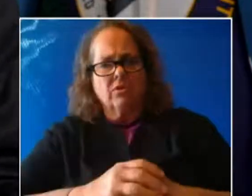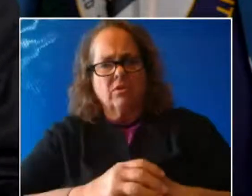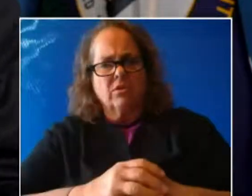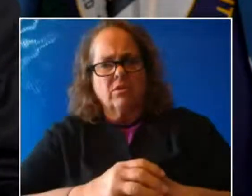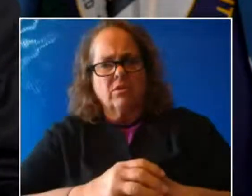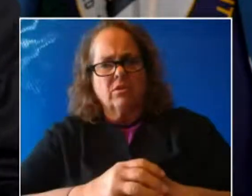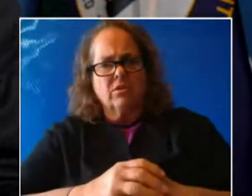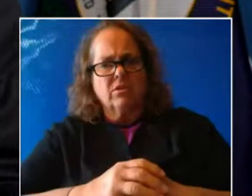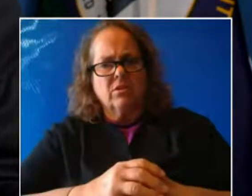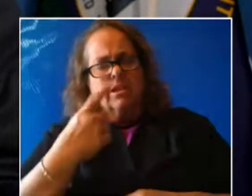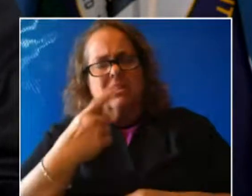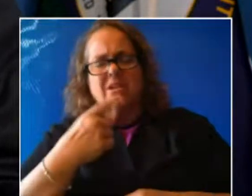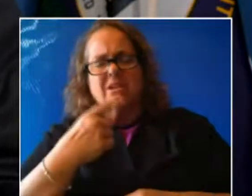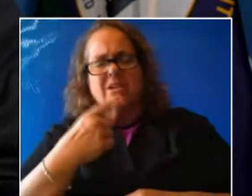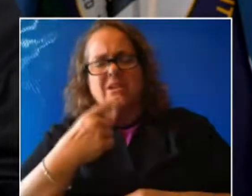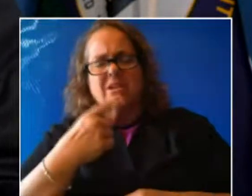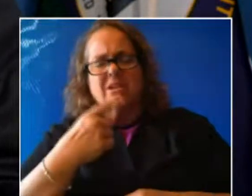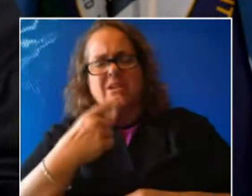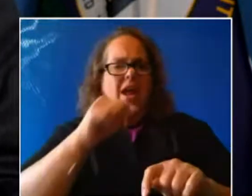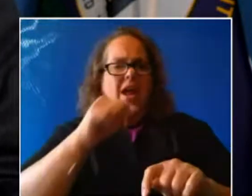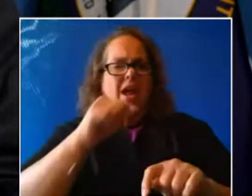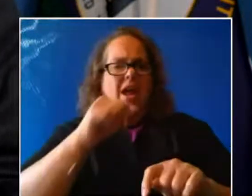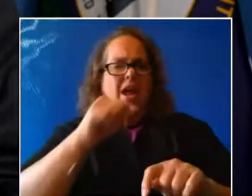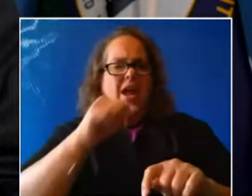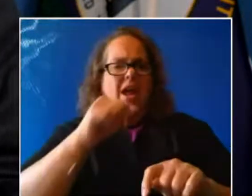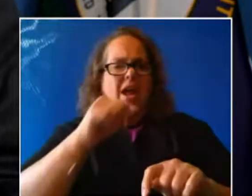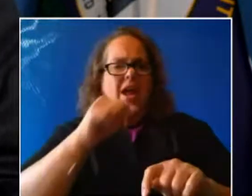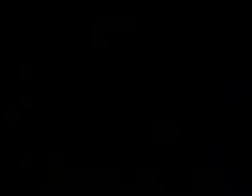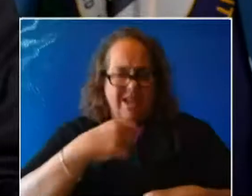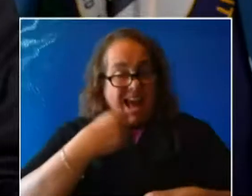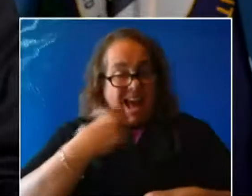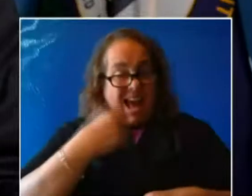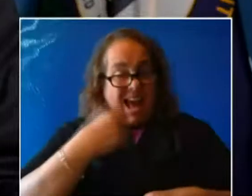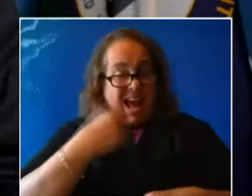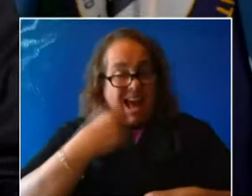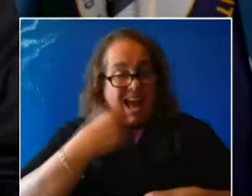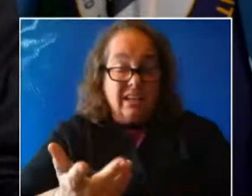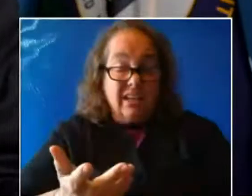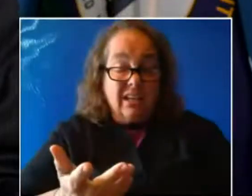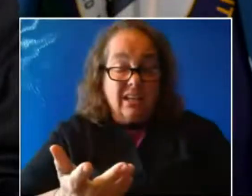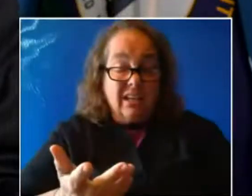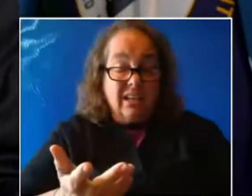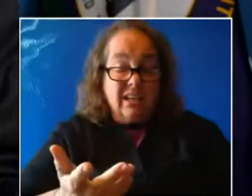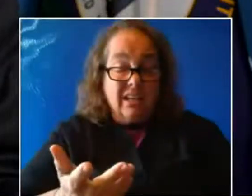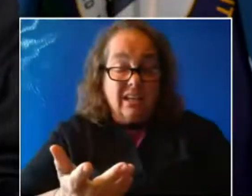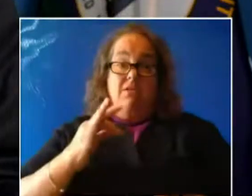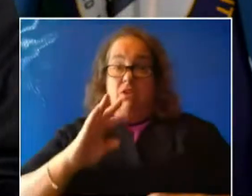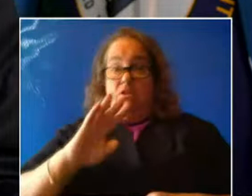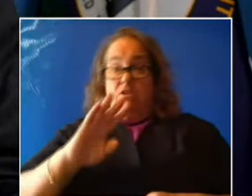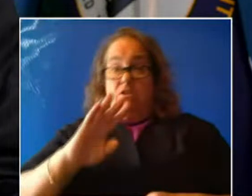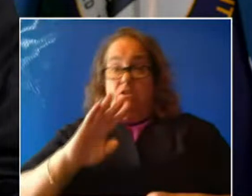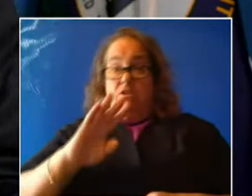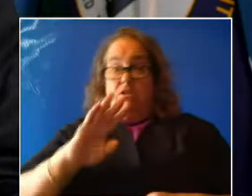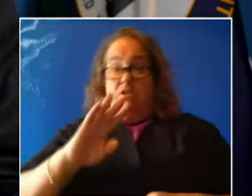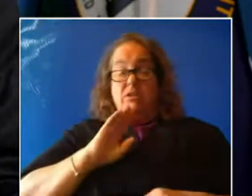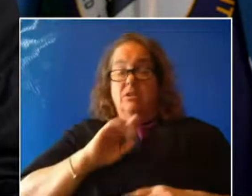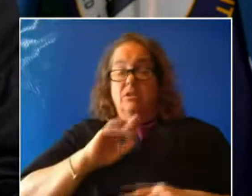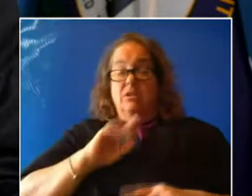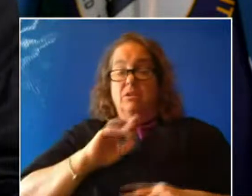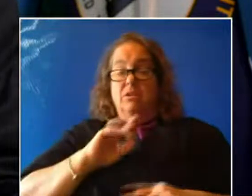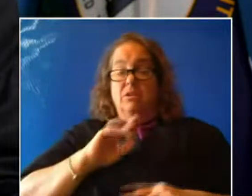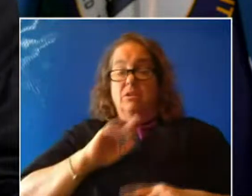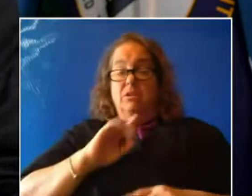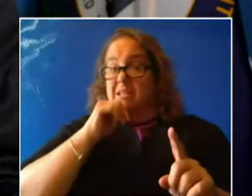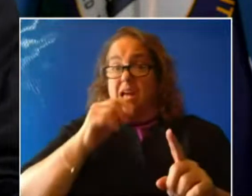frustrated. I get it. I get the feeling of frustration, but it hadn't been easy to fight to save